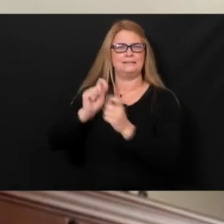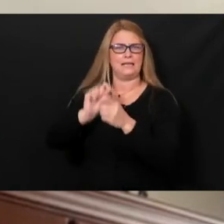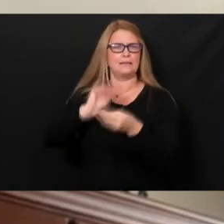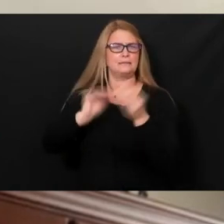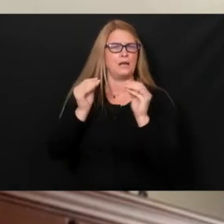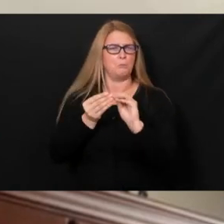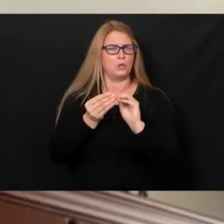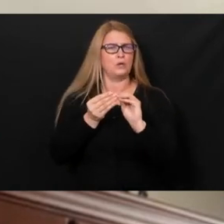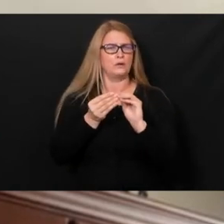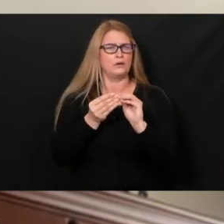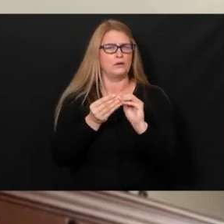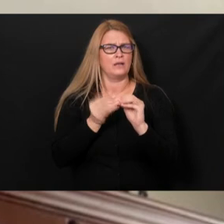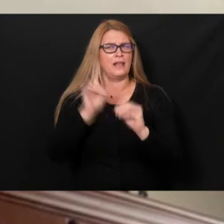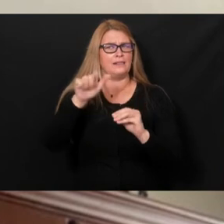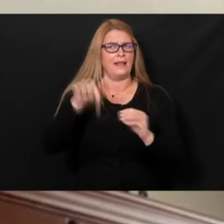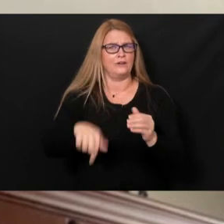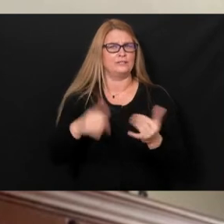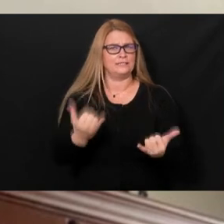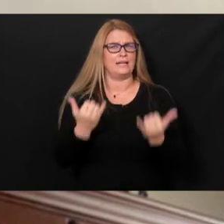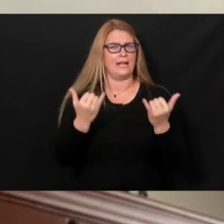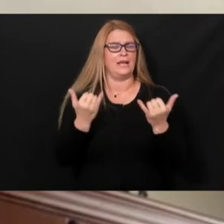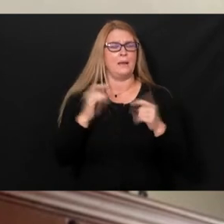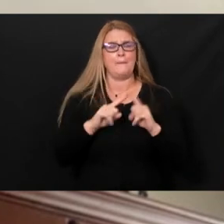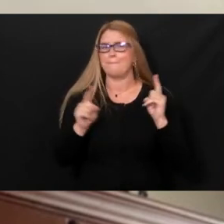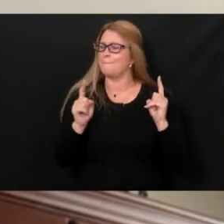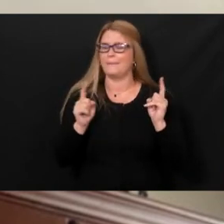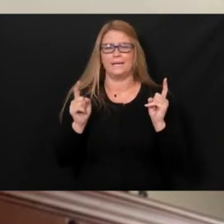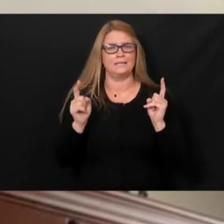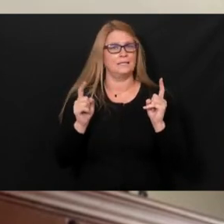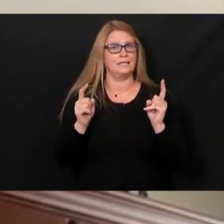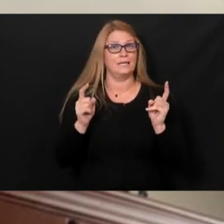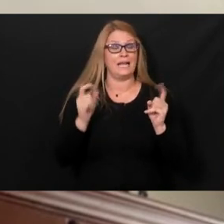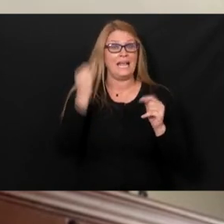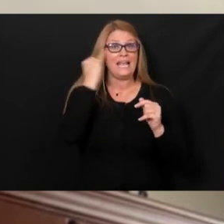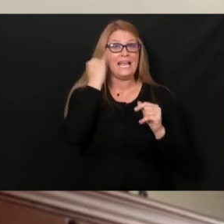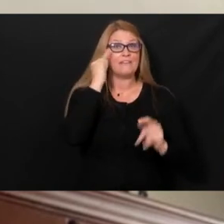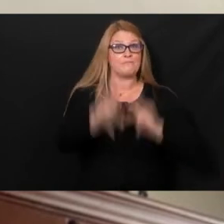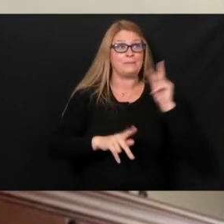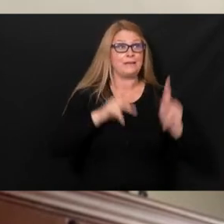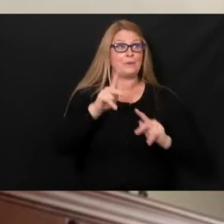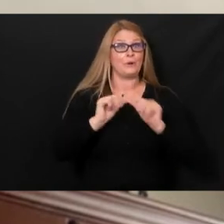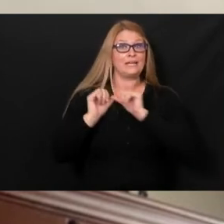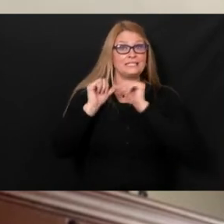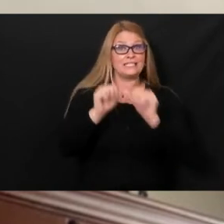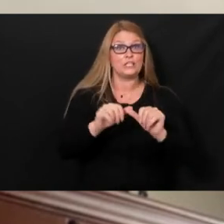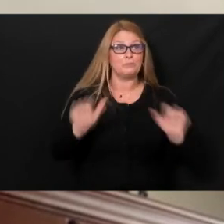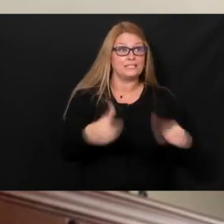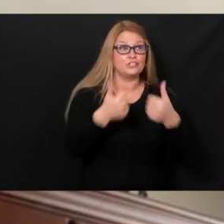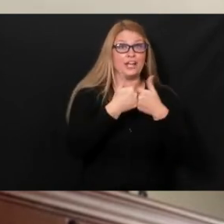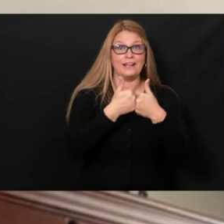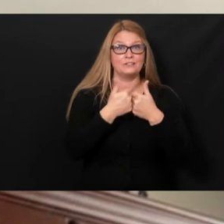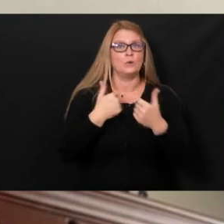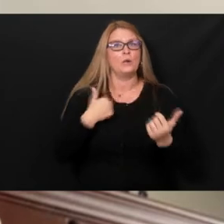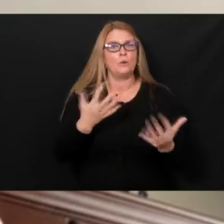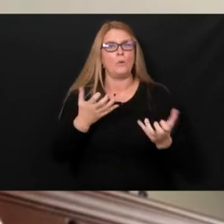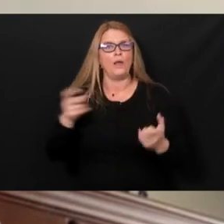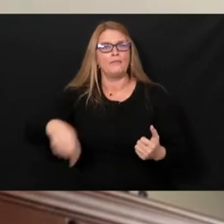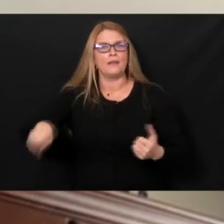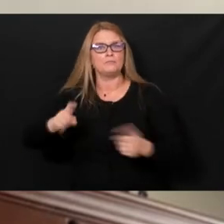counties later today. But if individuals continue to have challenges, we ask them to call